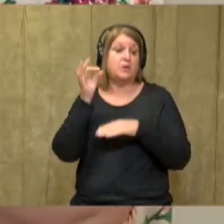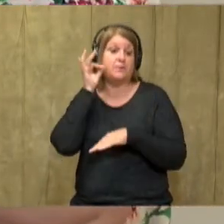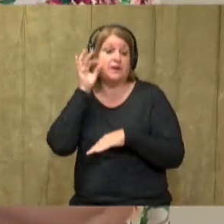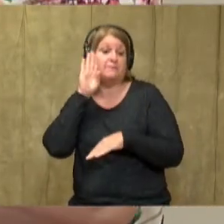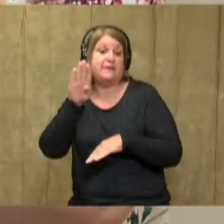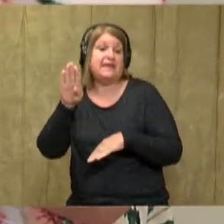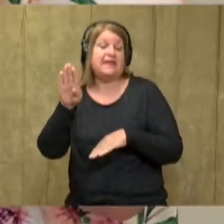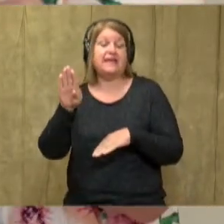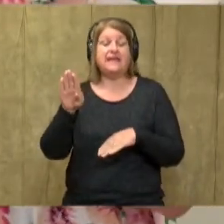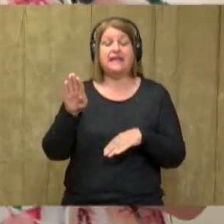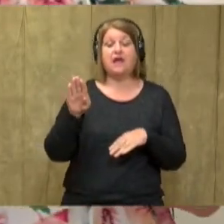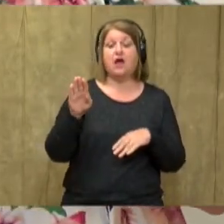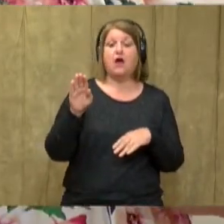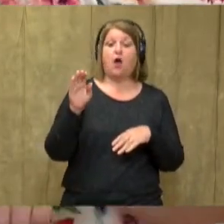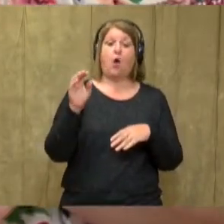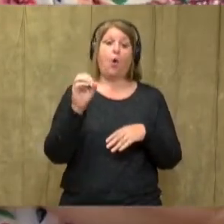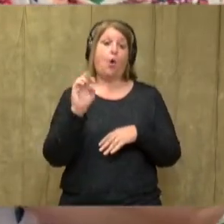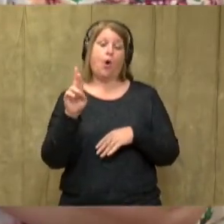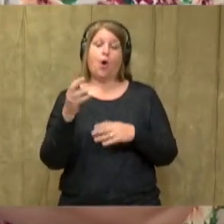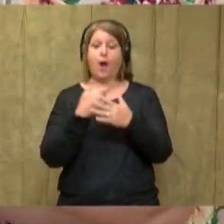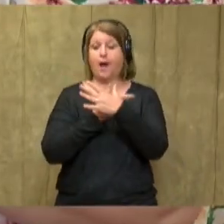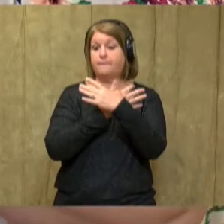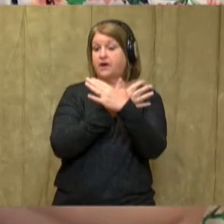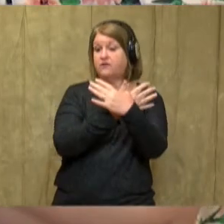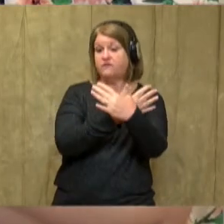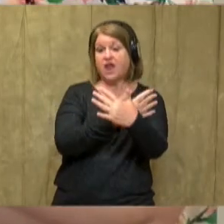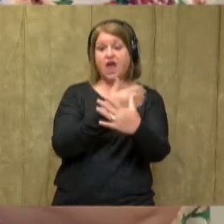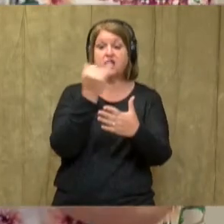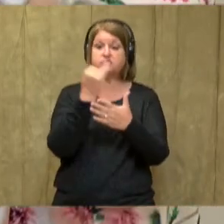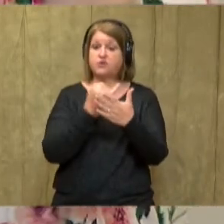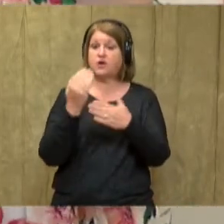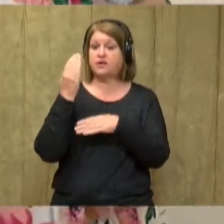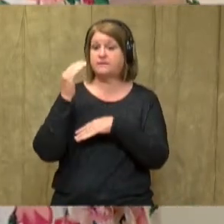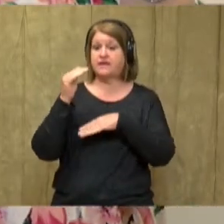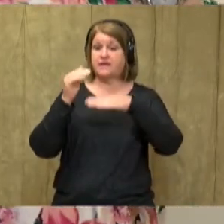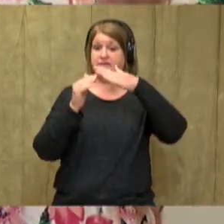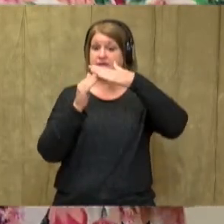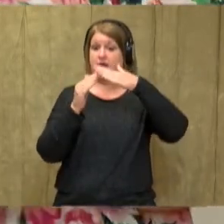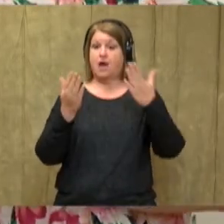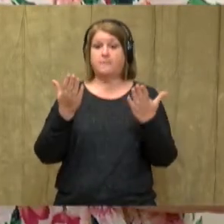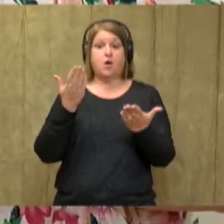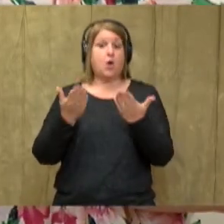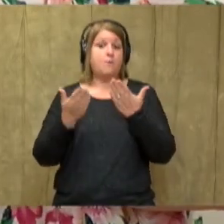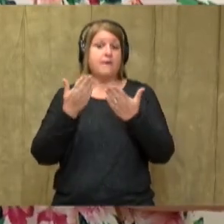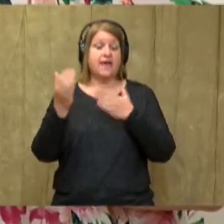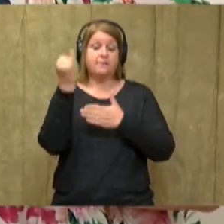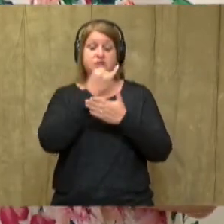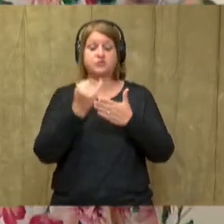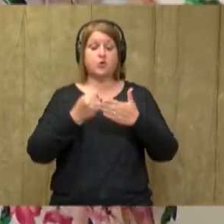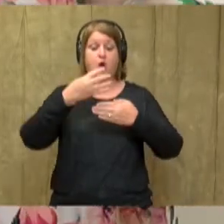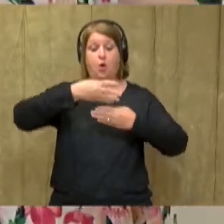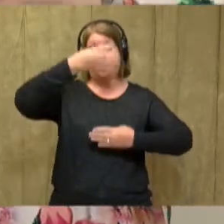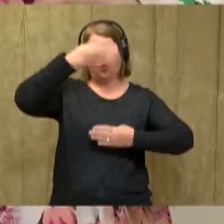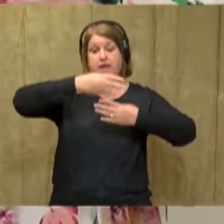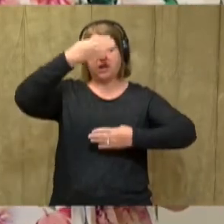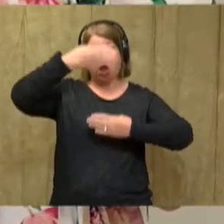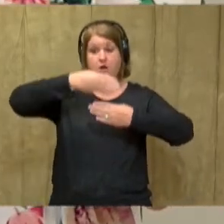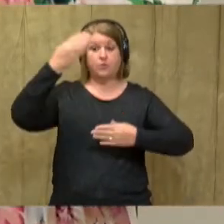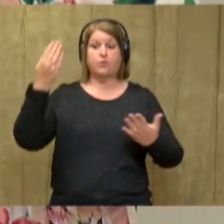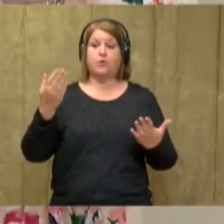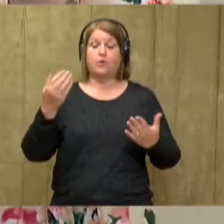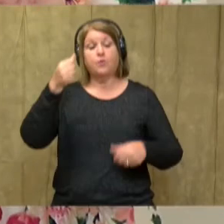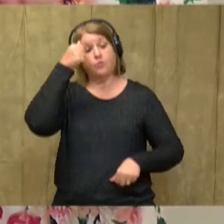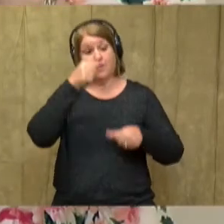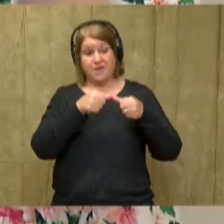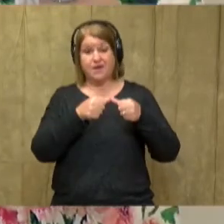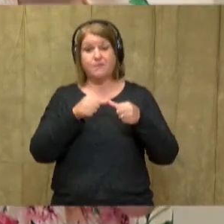little butterfly, you can. If you have space and you want to draw a window. Remember, this still life is probably inside of a house.